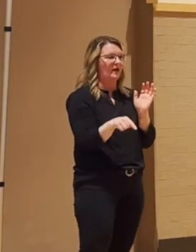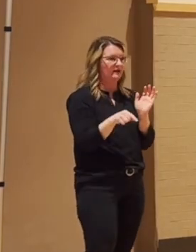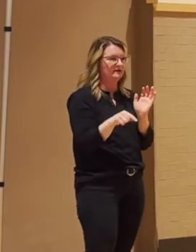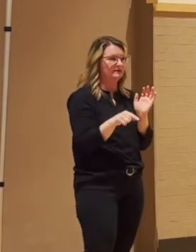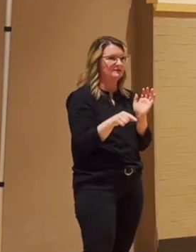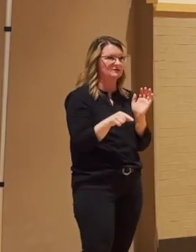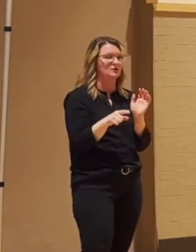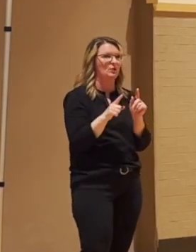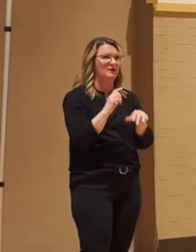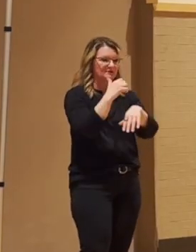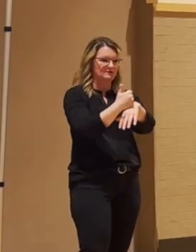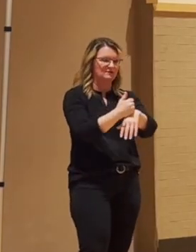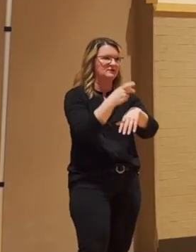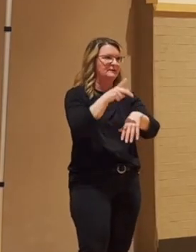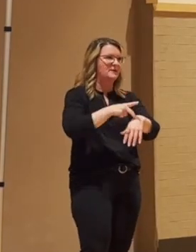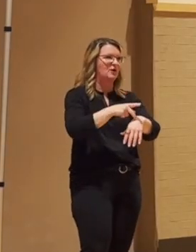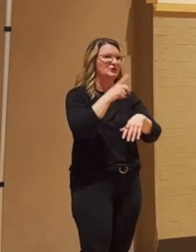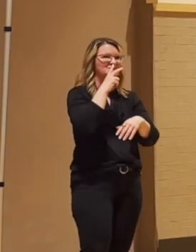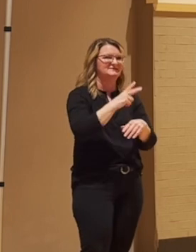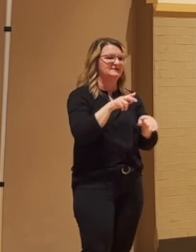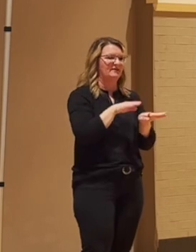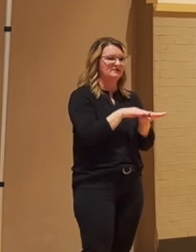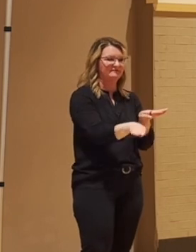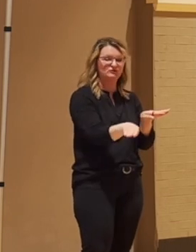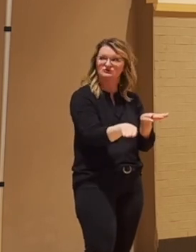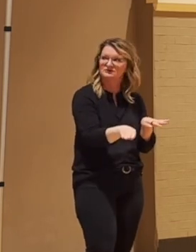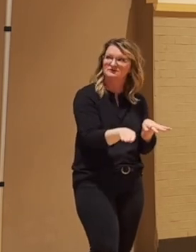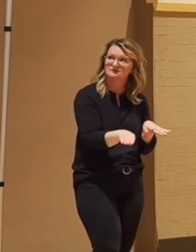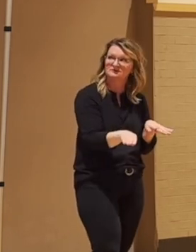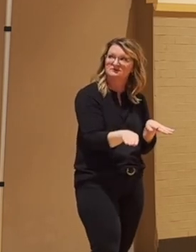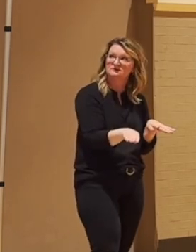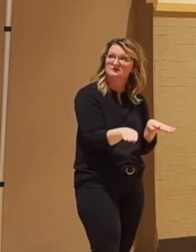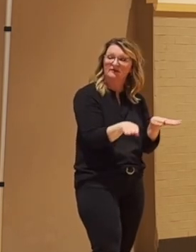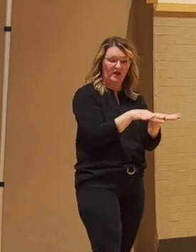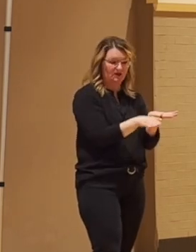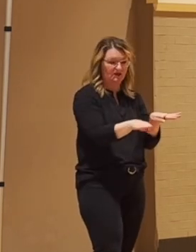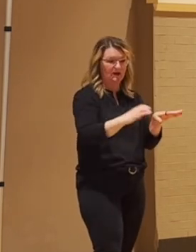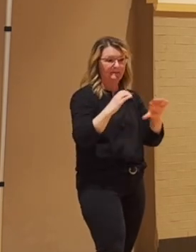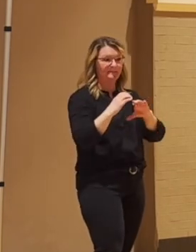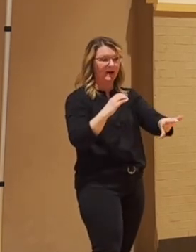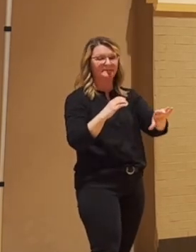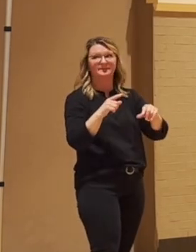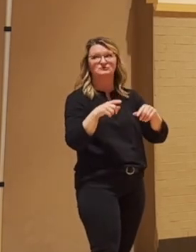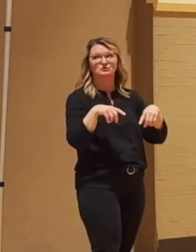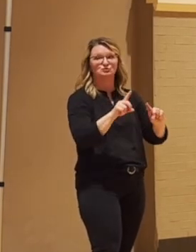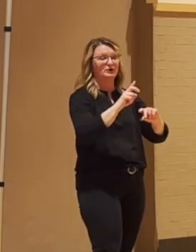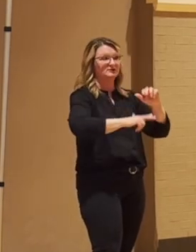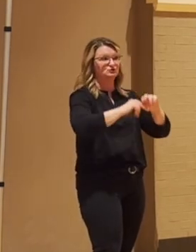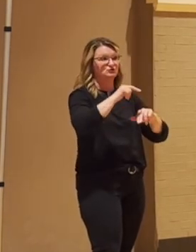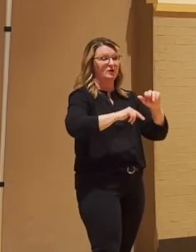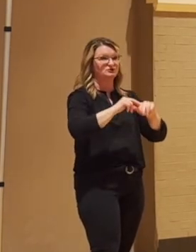the park. You can see the diversion structure here, the inlet pipe. So during construction,